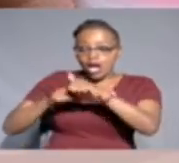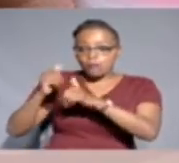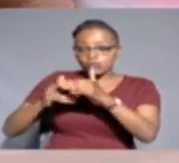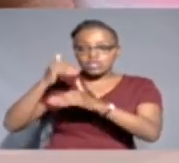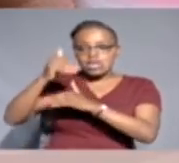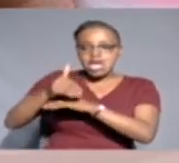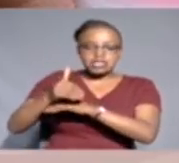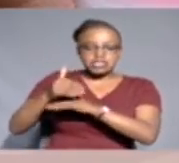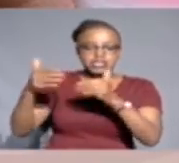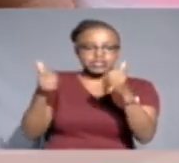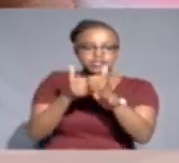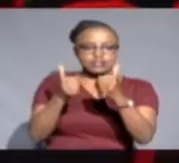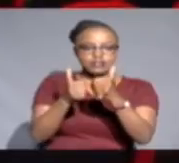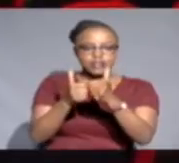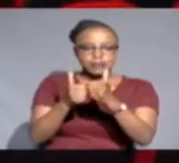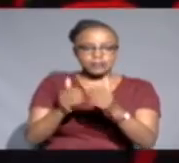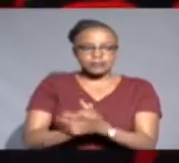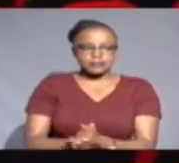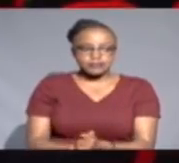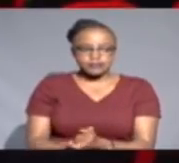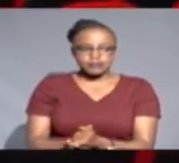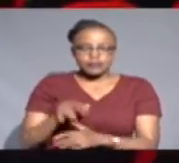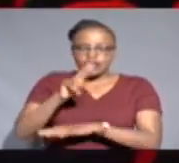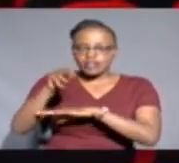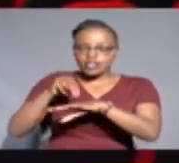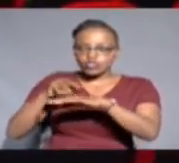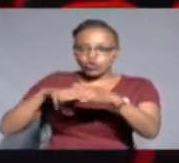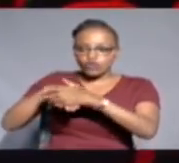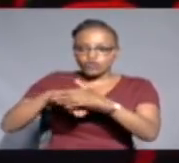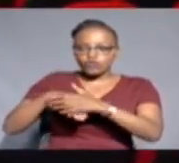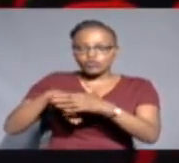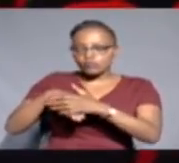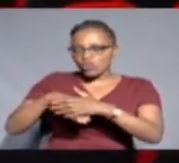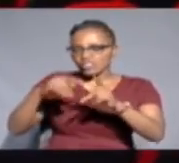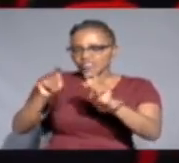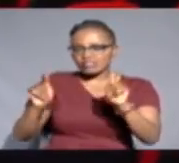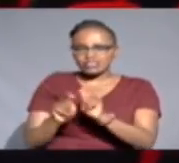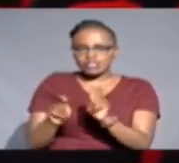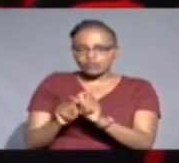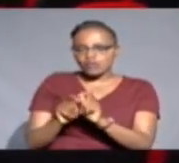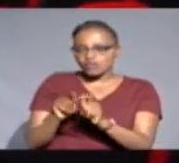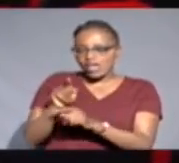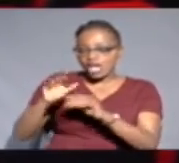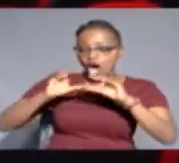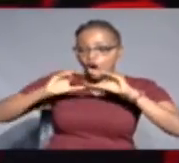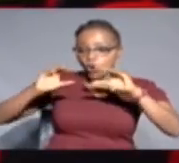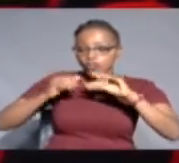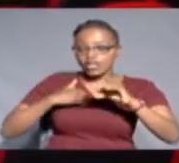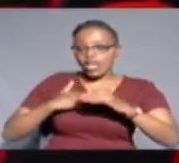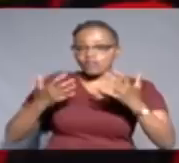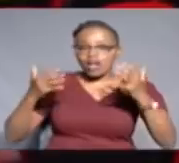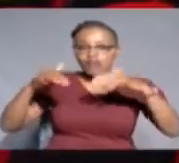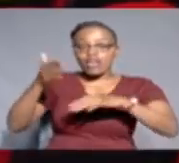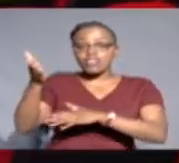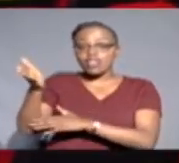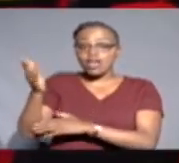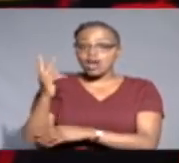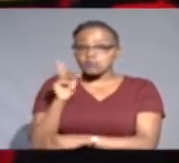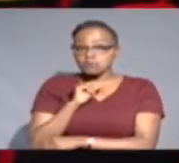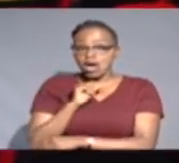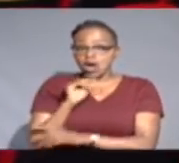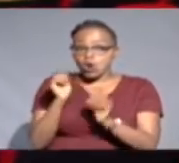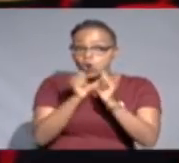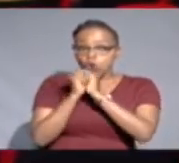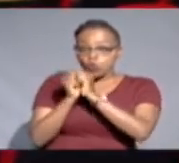upcoming clash. The national football team Harambee Stars head coach Sebastian Migne held his second press conference right there